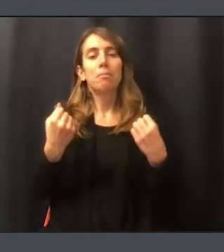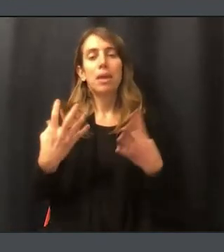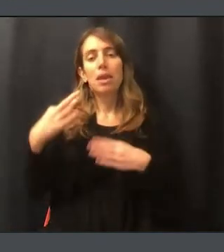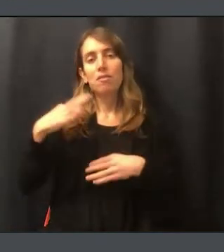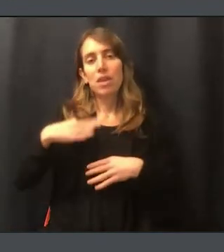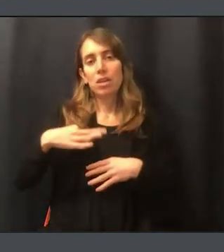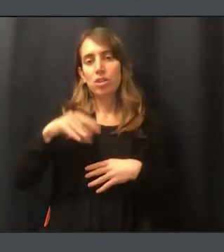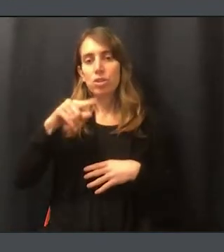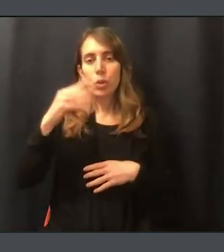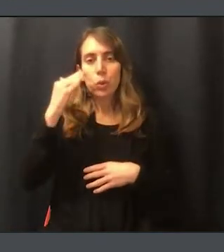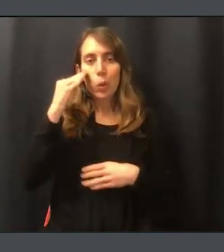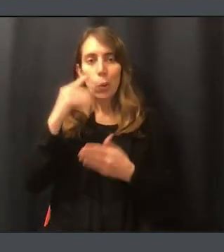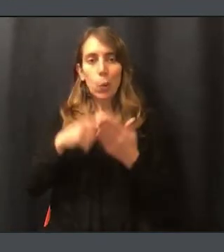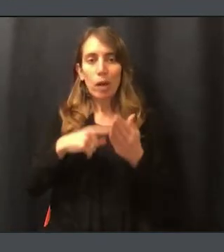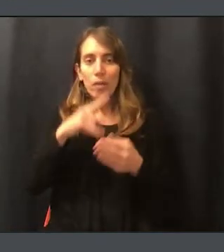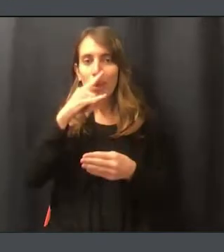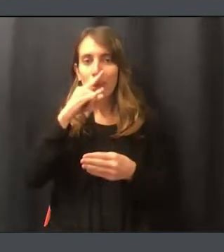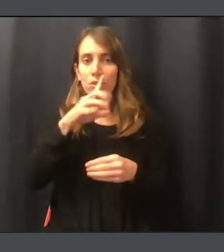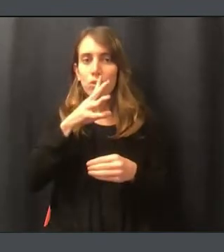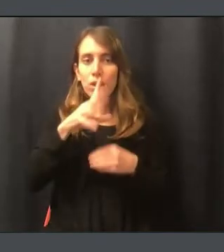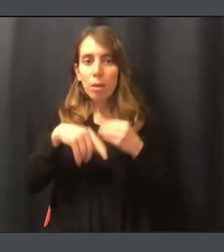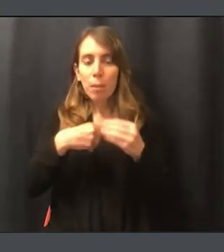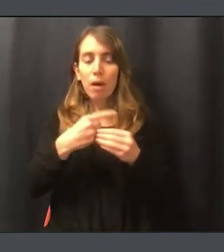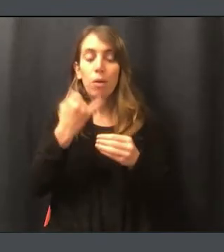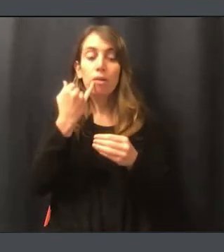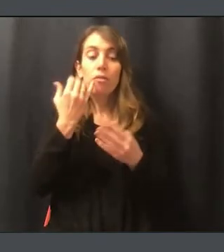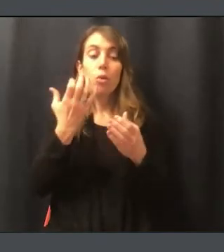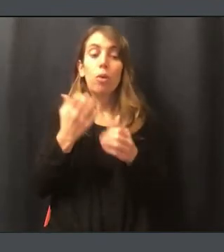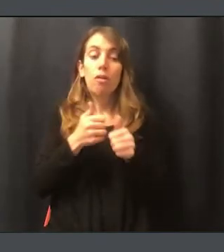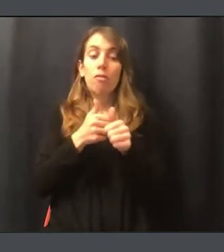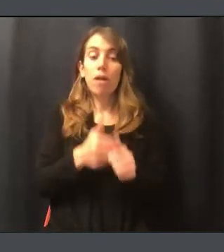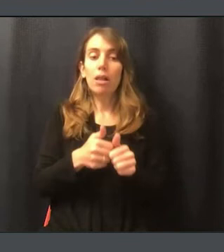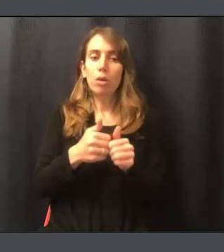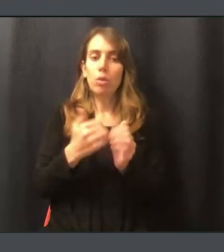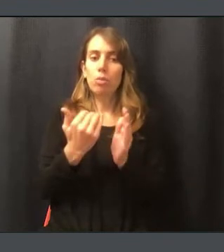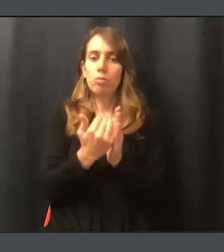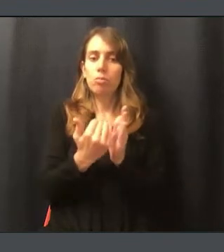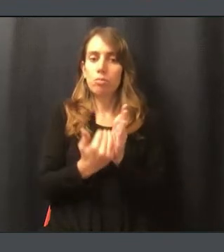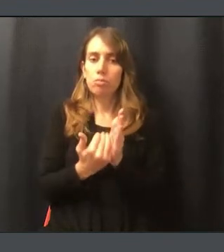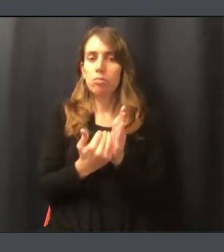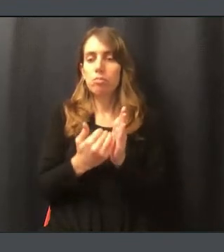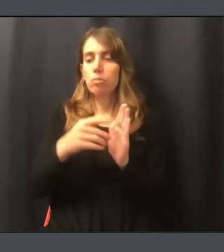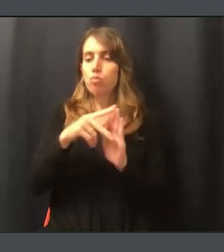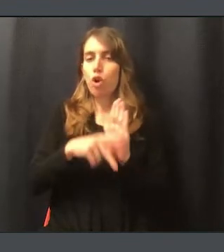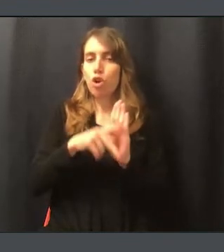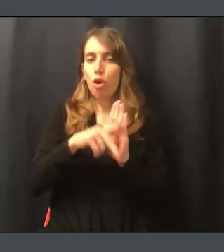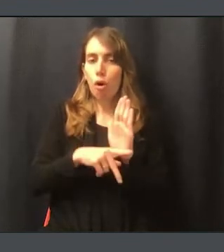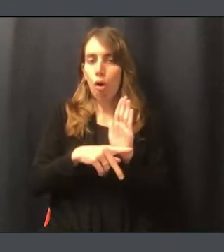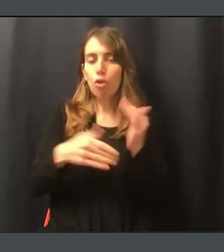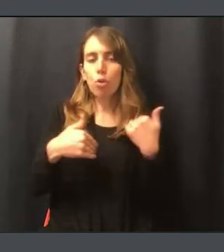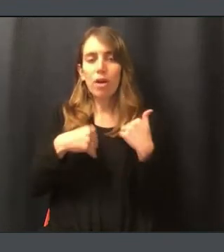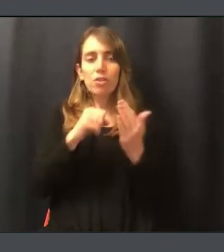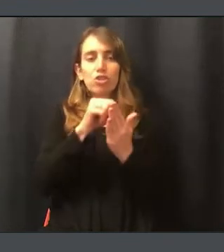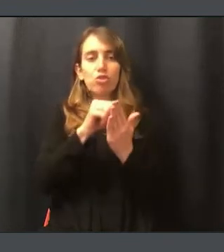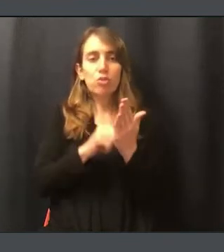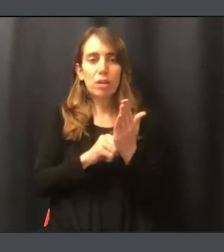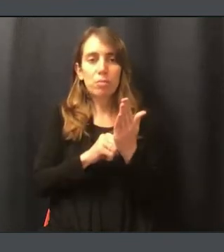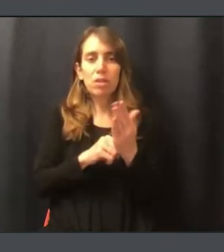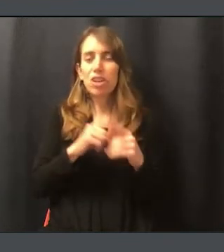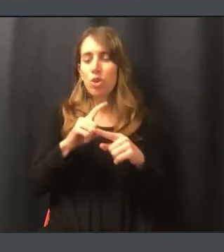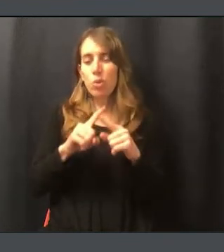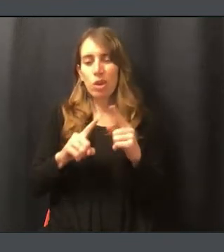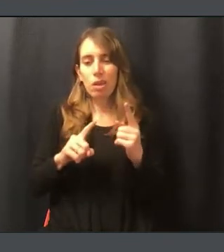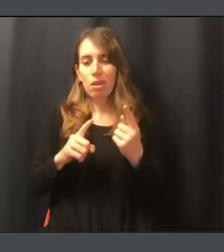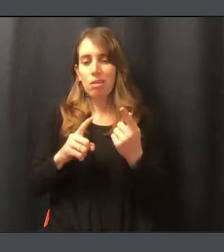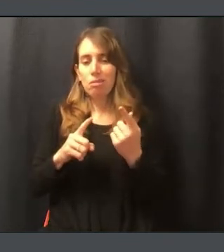about. If you're going to follow the protocol, there's a script, and then you can't give the kid information. Sometimes kids will ask, well, what's this? And